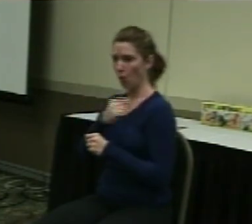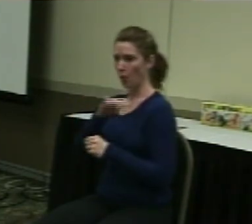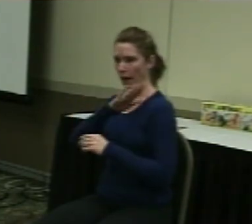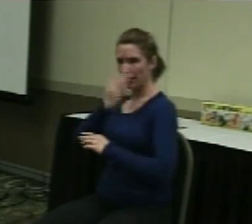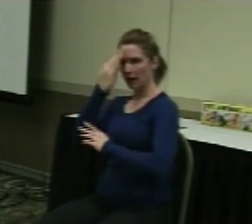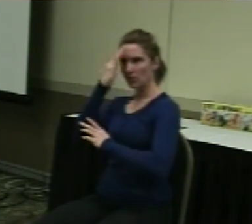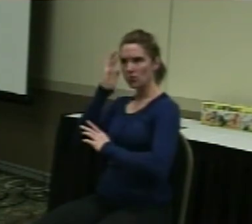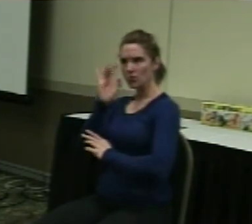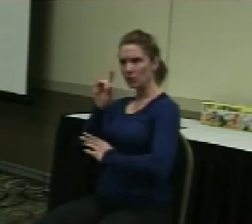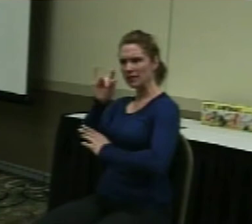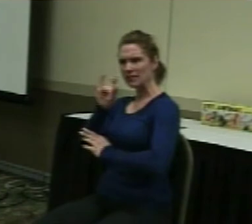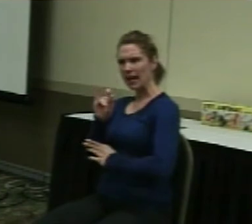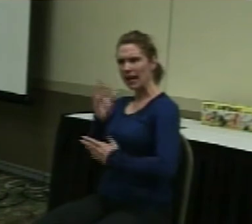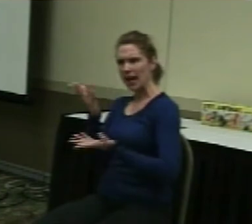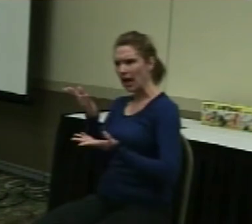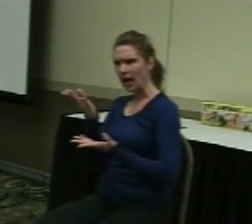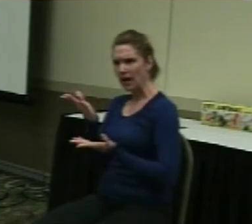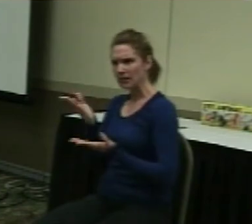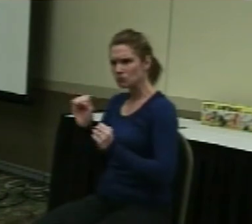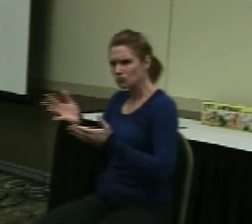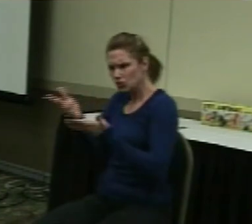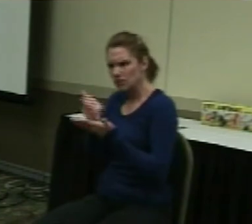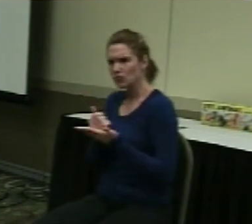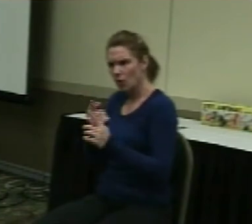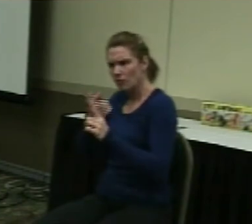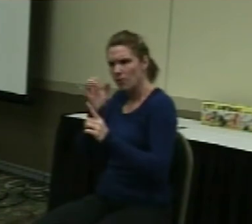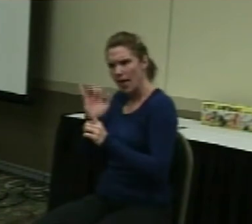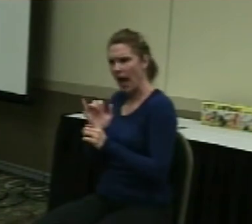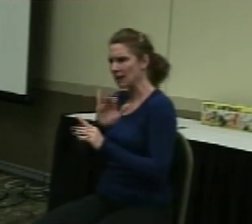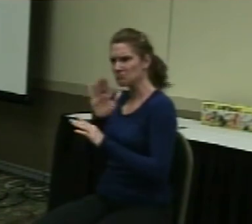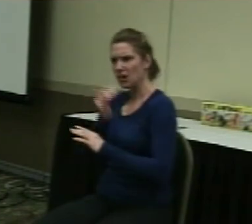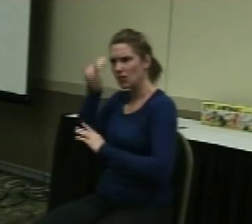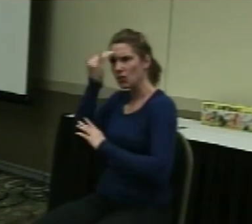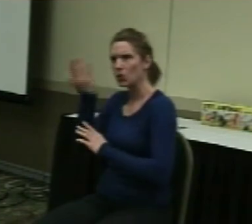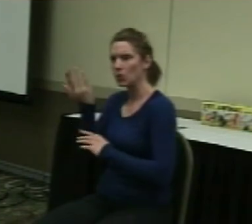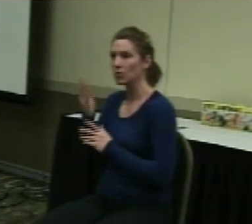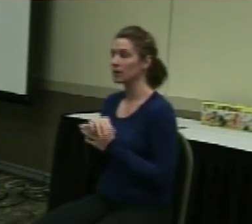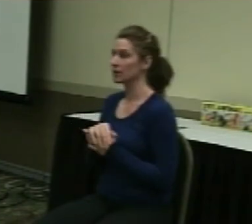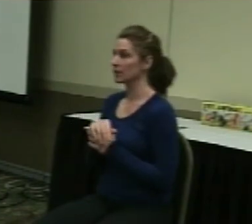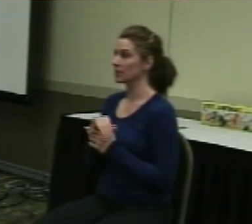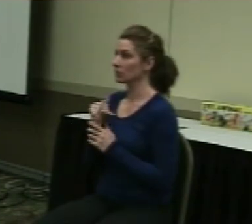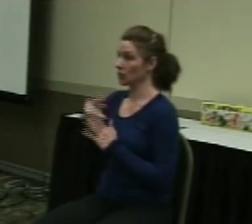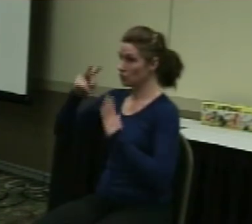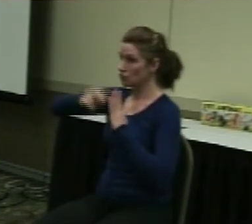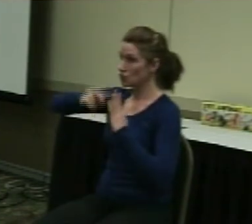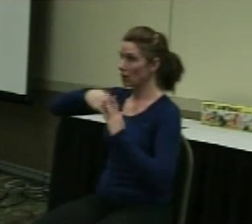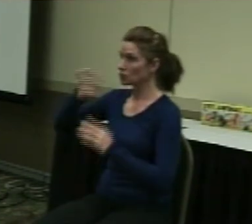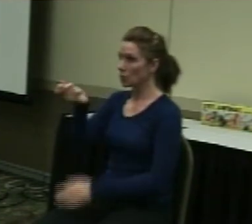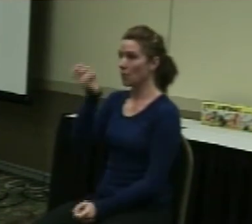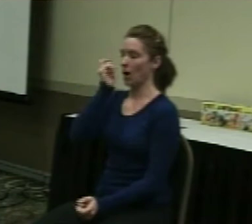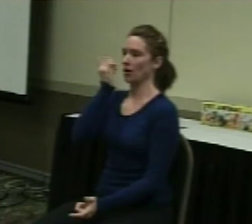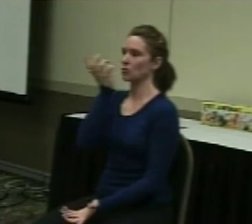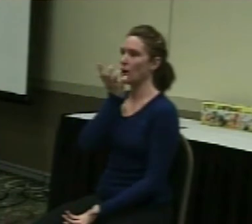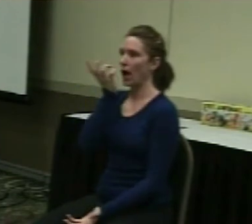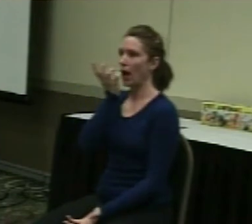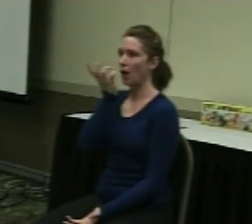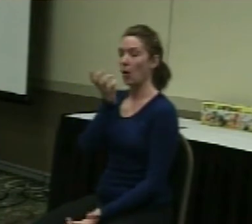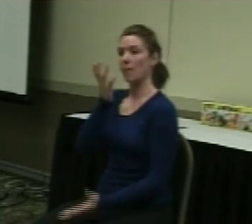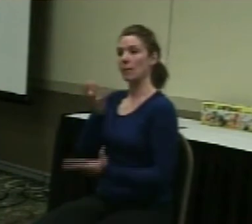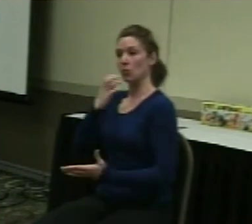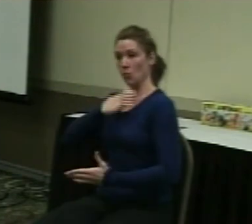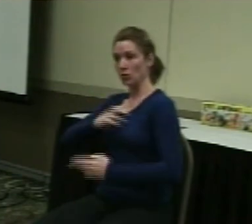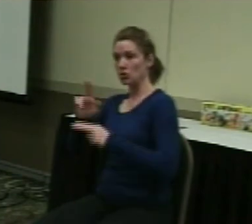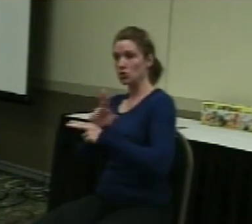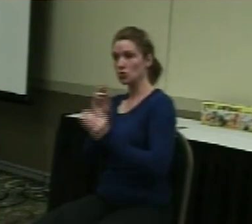knew that was a data source. Is there anyone like that that might, or that you wish you saw more frequently used,